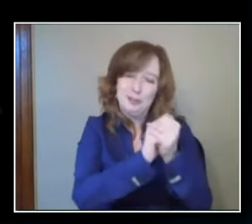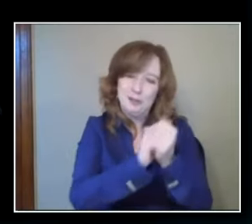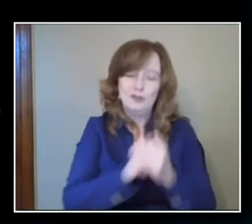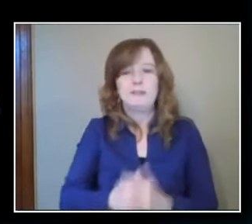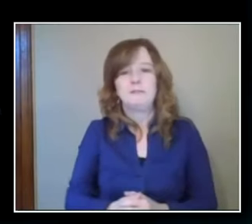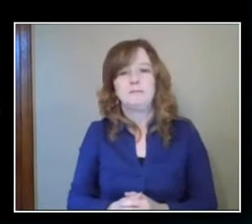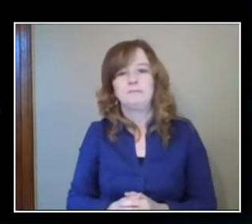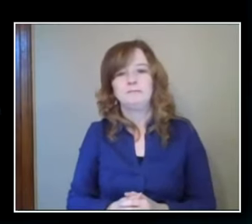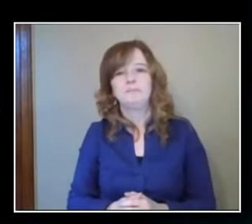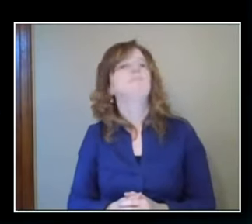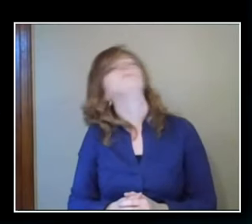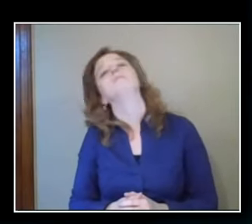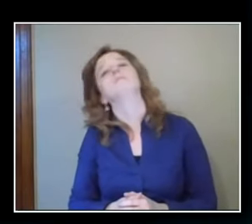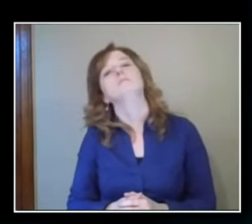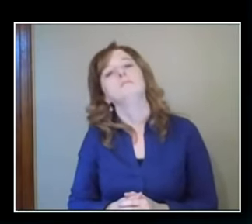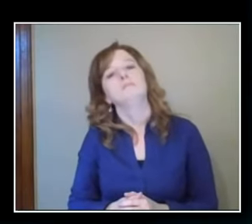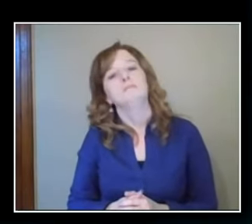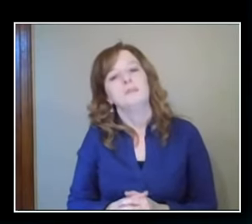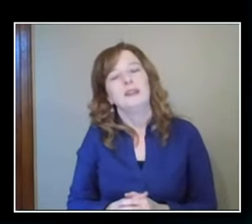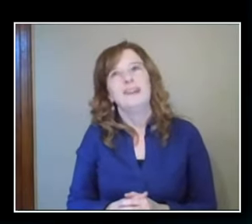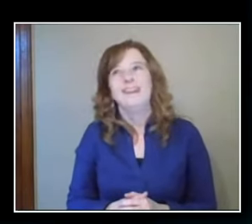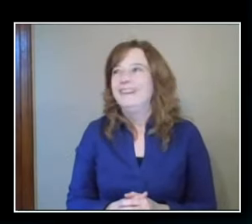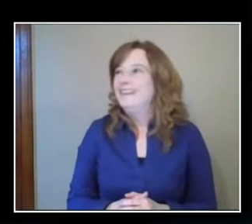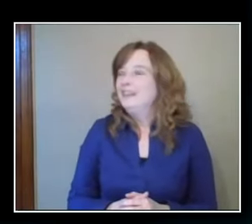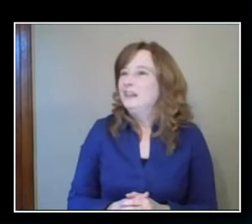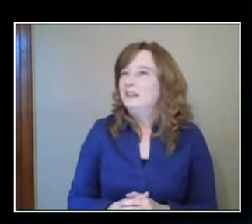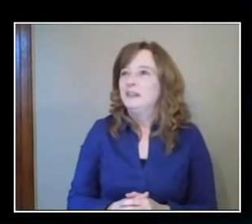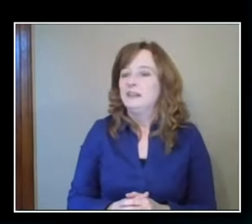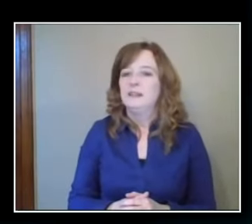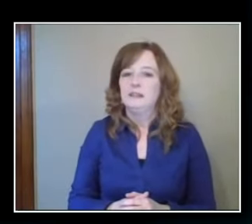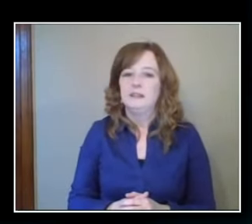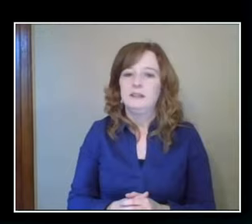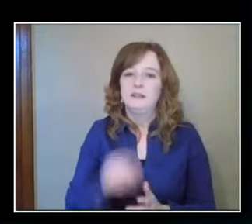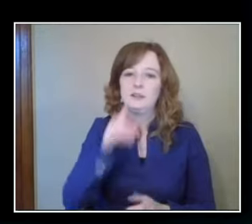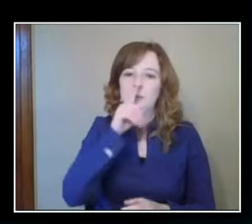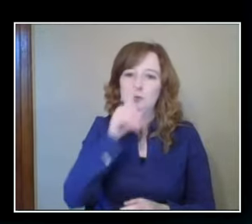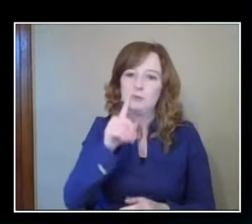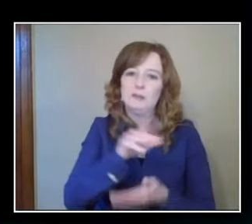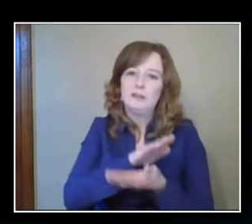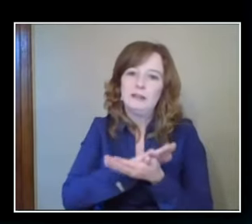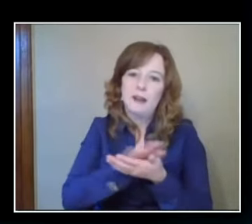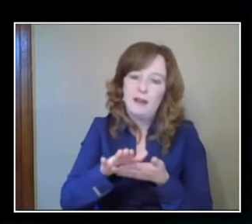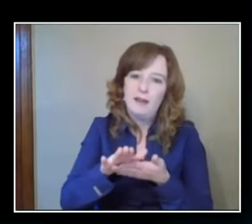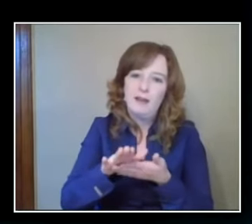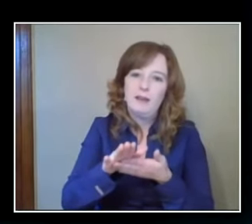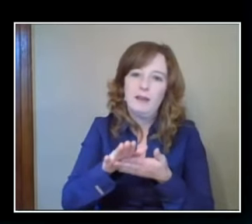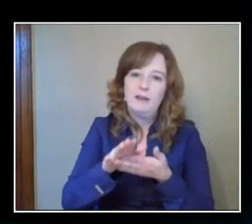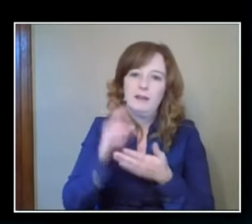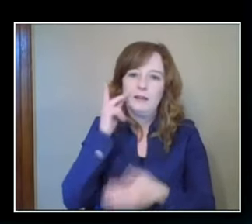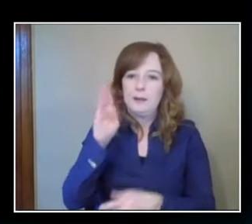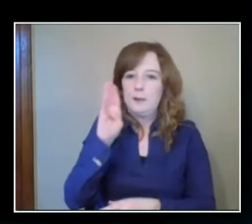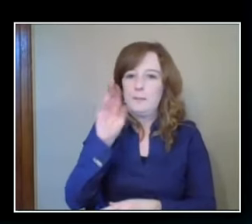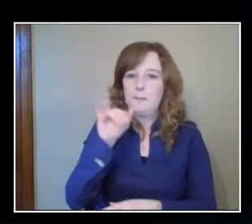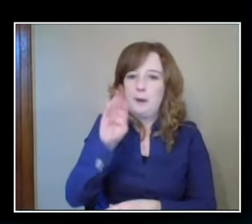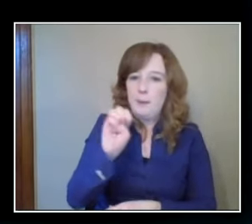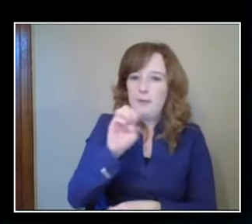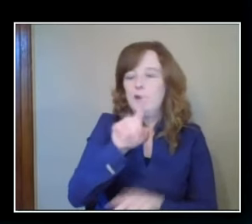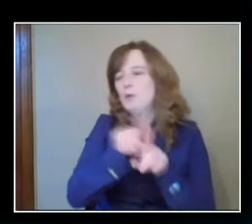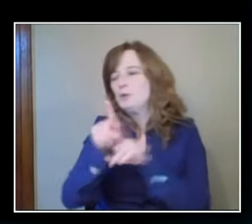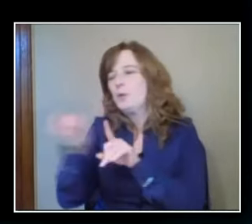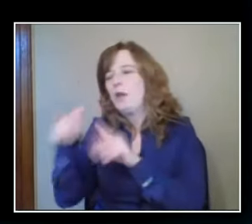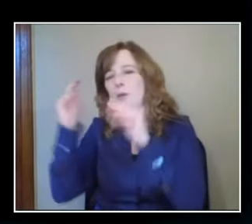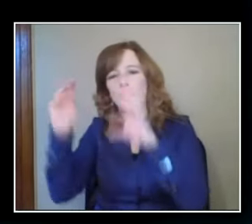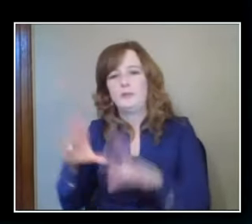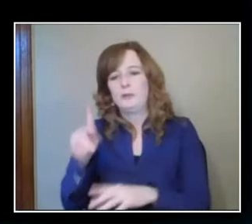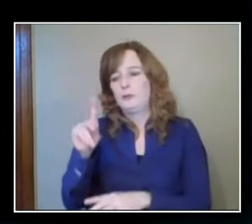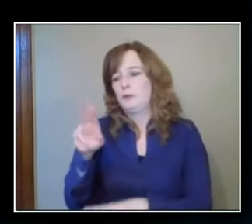It's really nice to see Bobby, and there was another professor, Kristen Dickerson. Definitely want to say